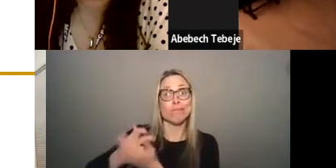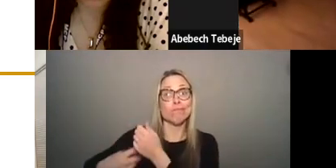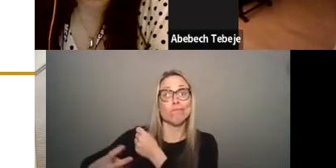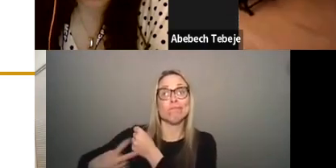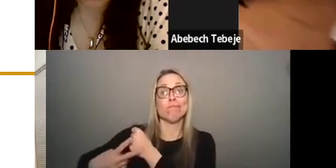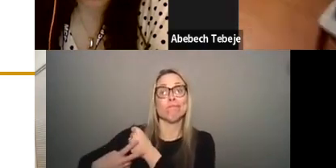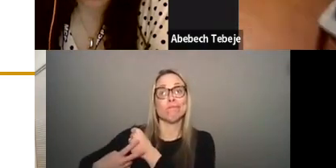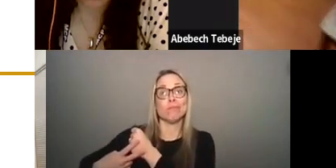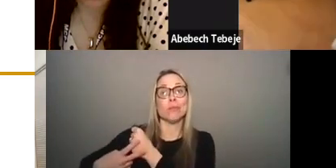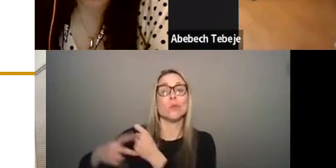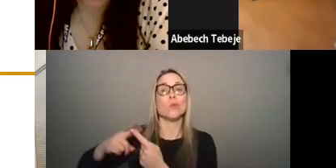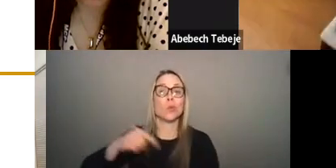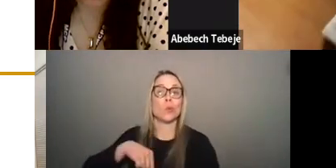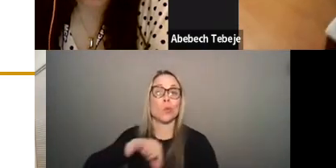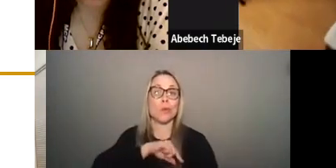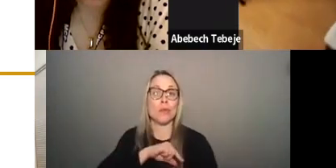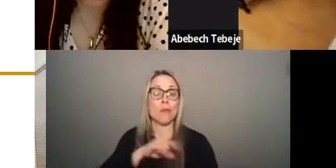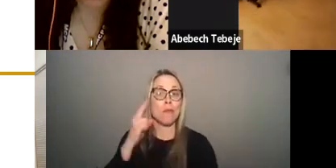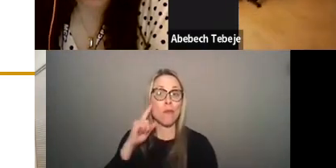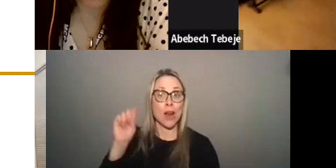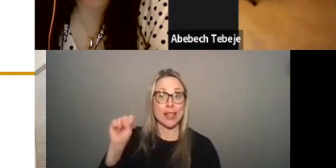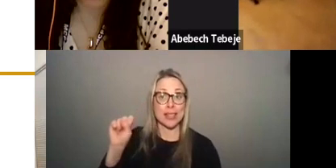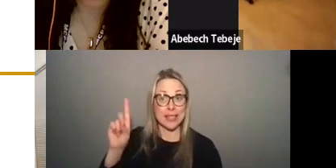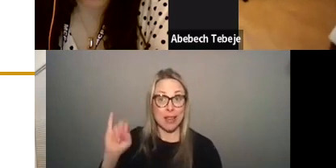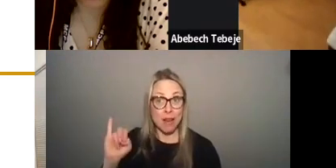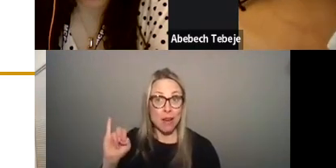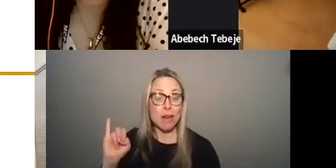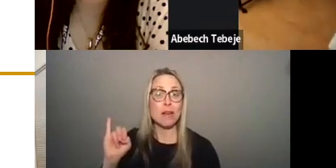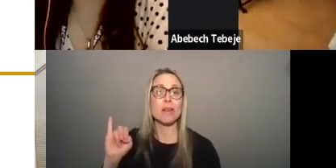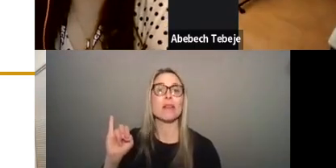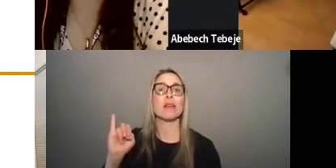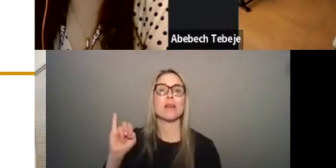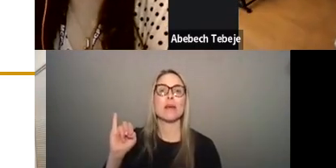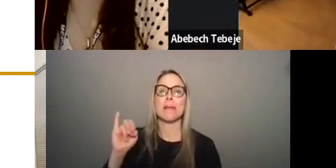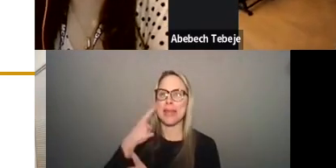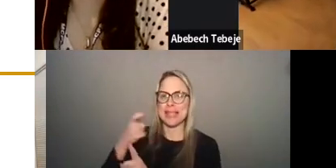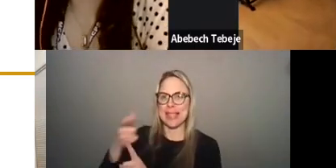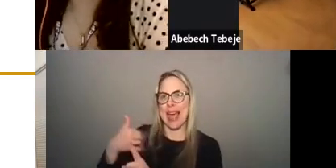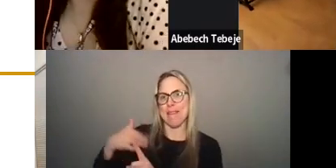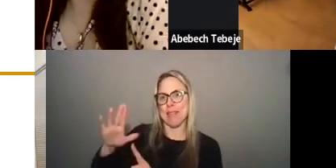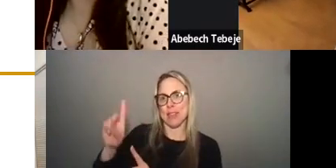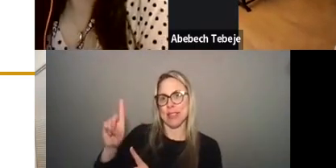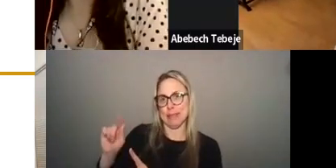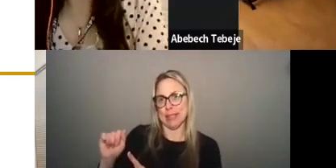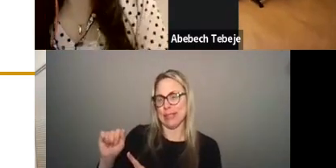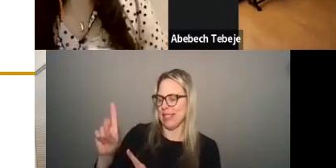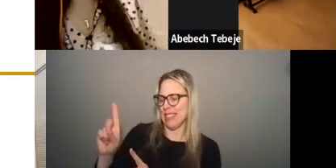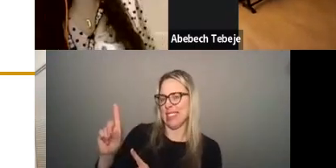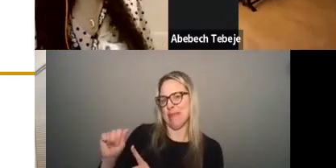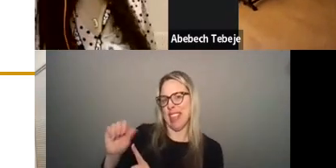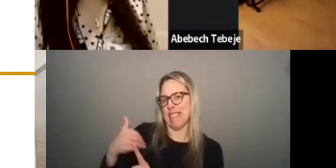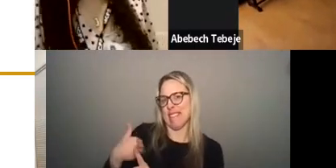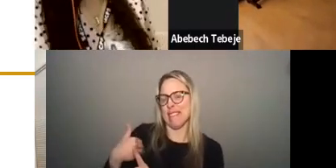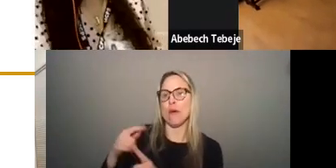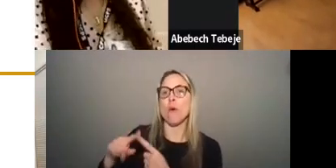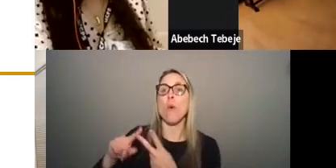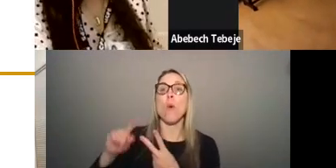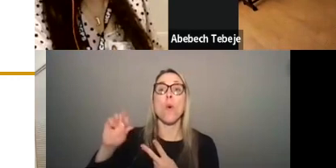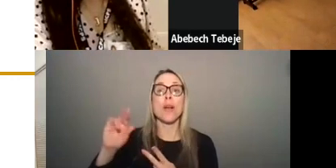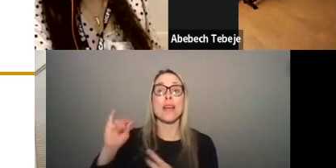to qualify for SSDI given their disability, or you have a